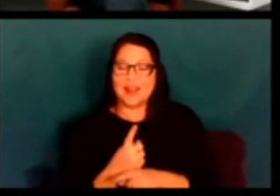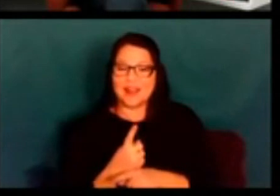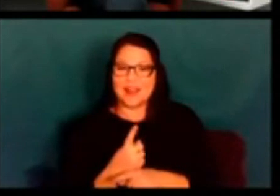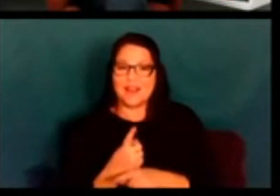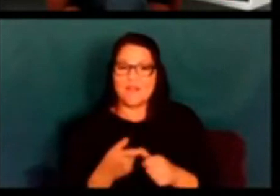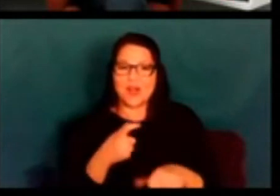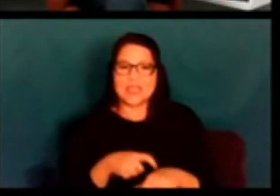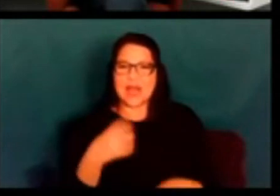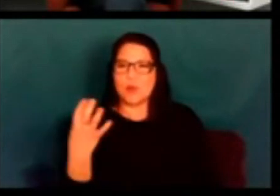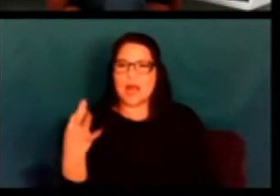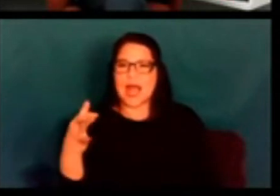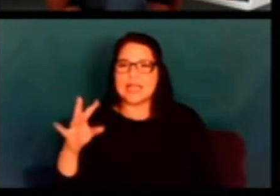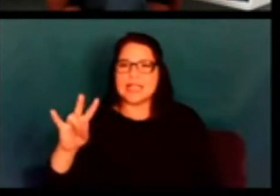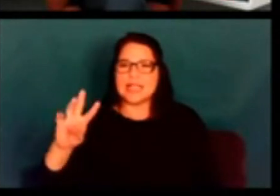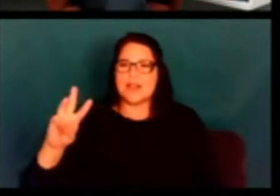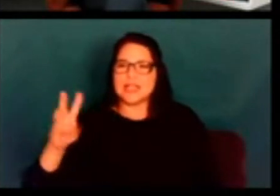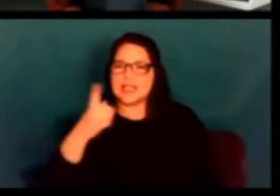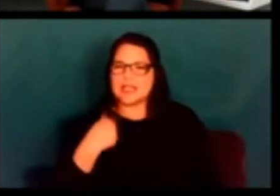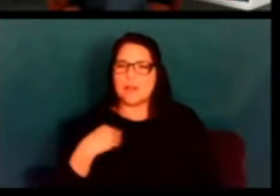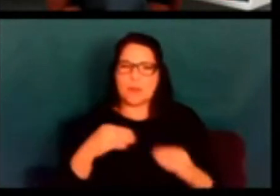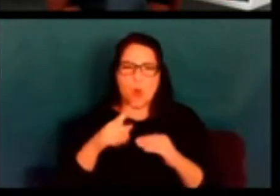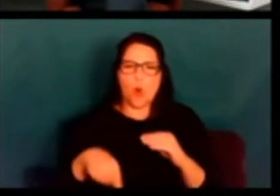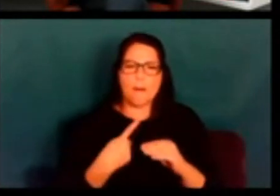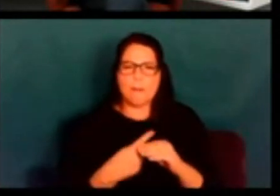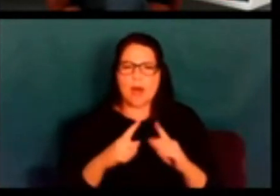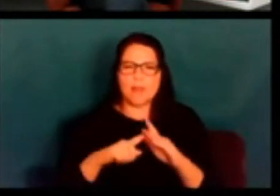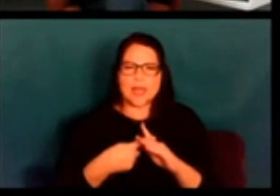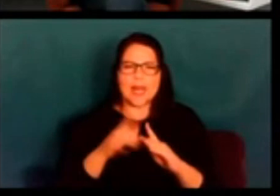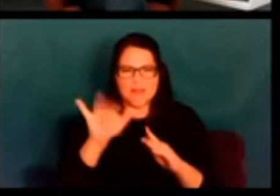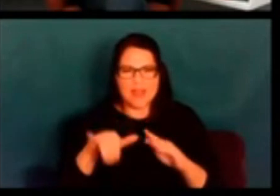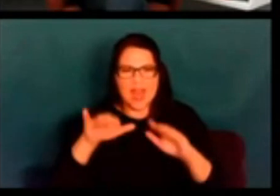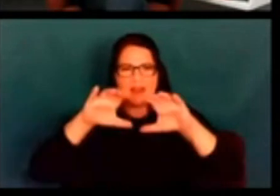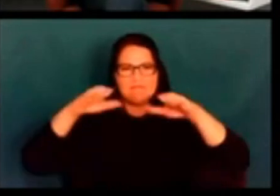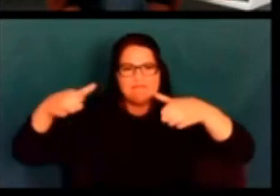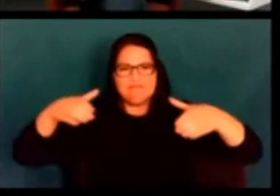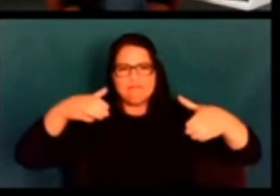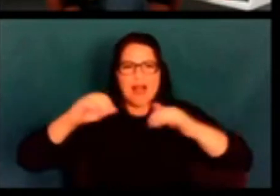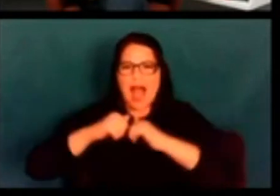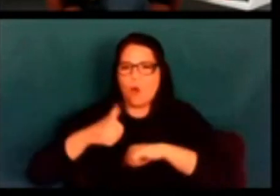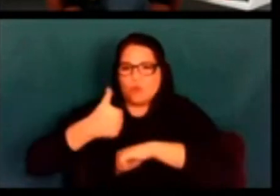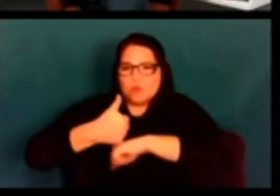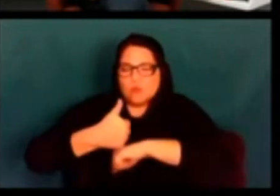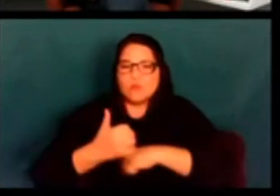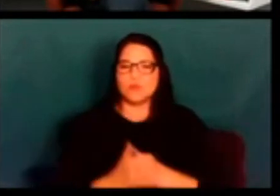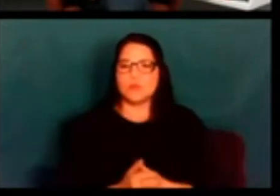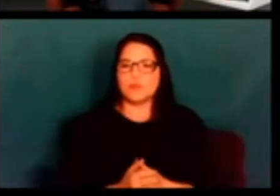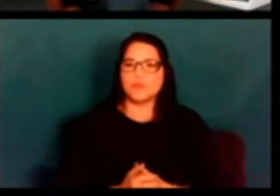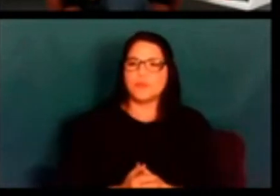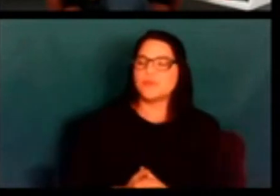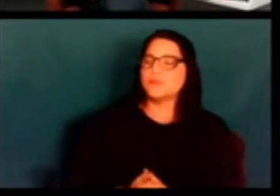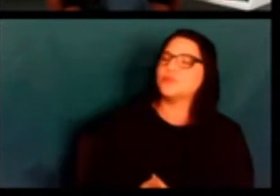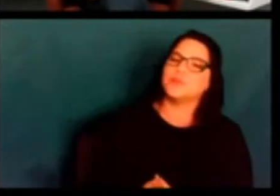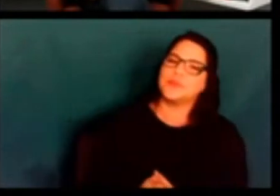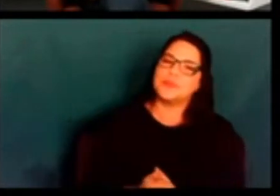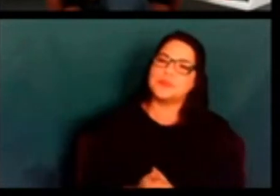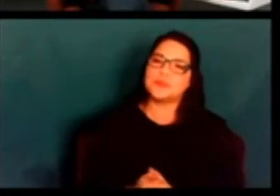was 1976. Tell us about the beginning of that piece and why and how it came about. Well, like I